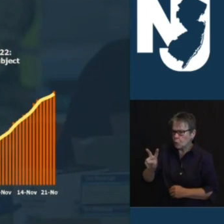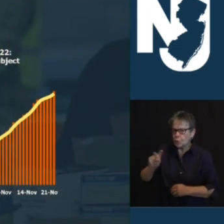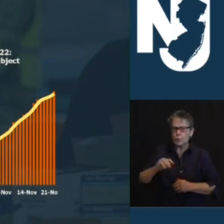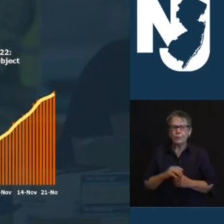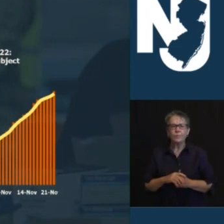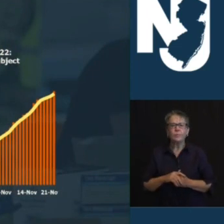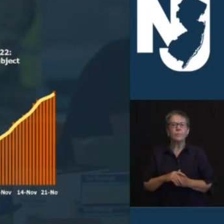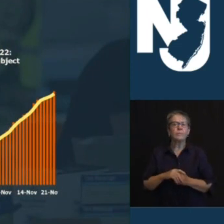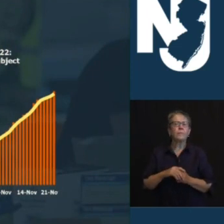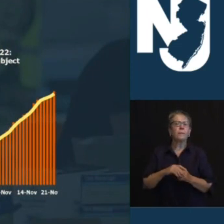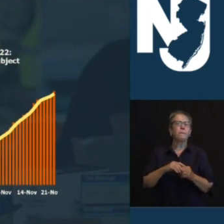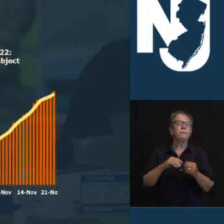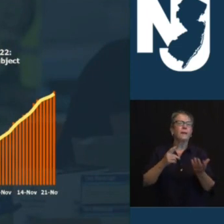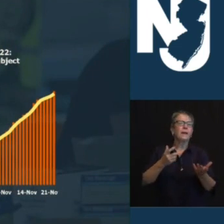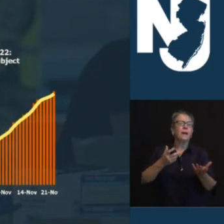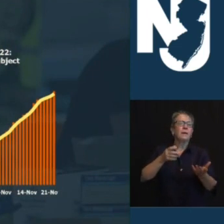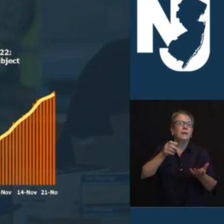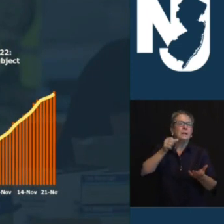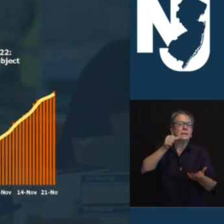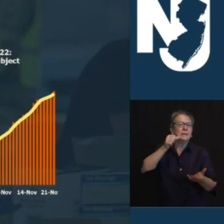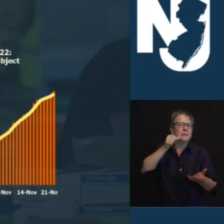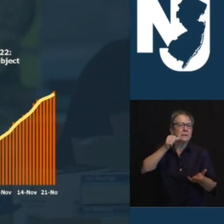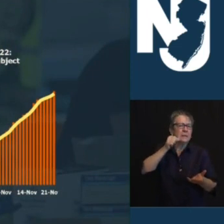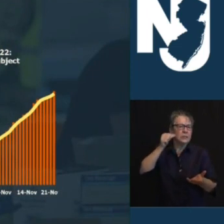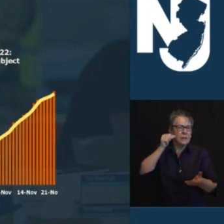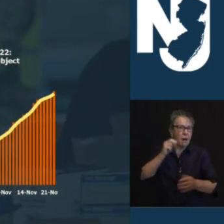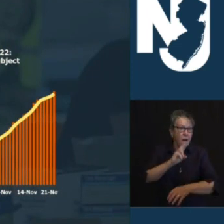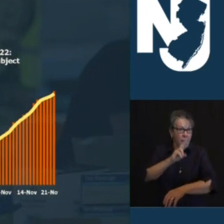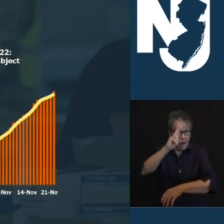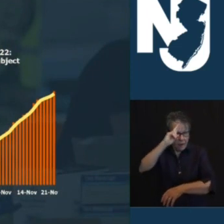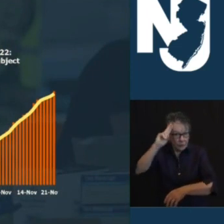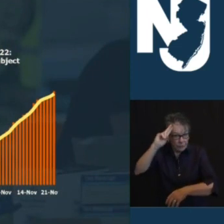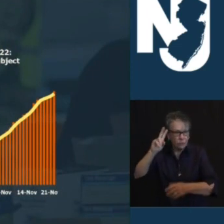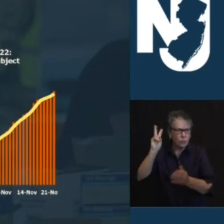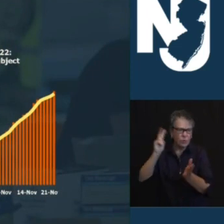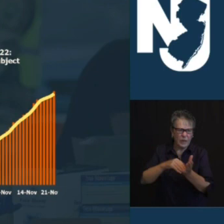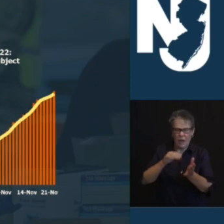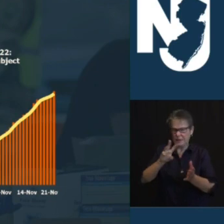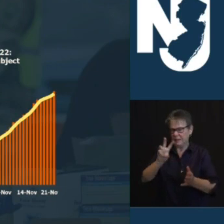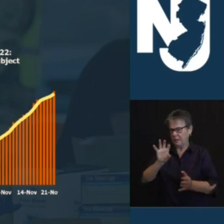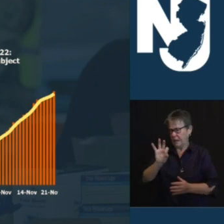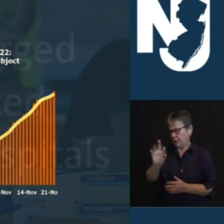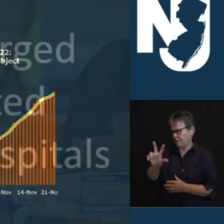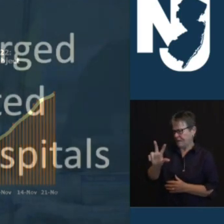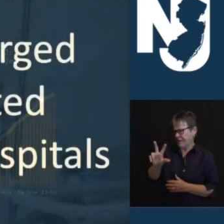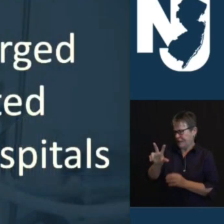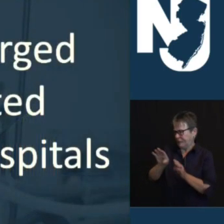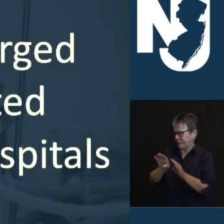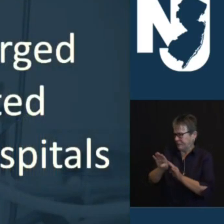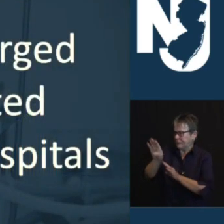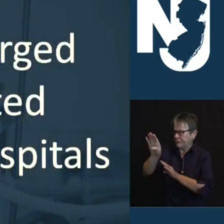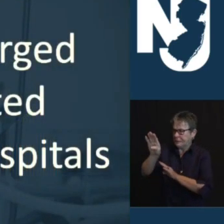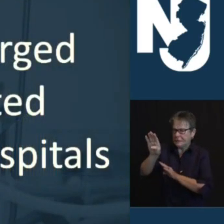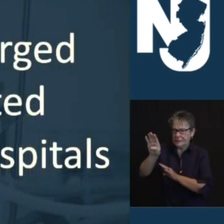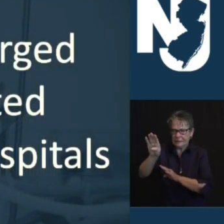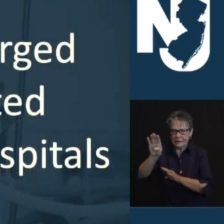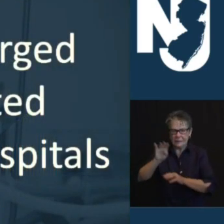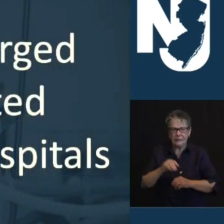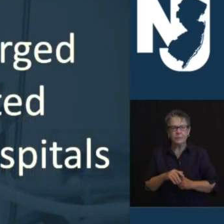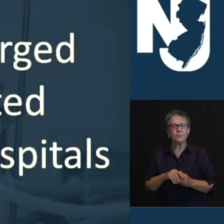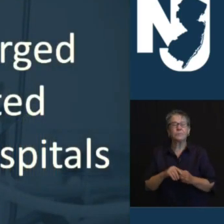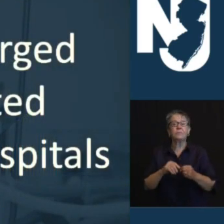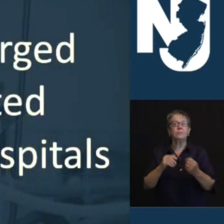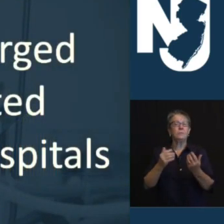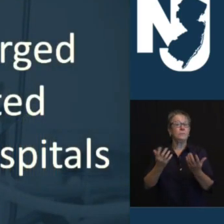yesterday, a total of 2,693 patients were being treated, while 247 patients